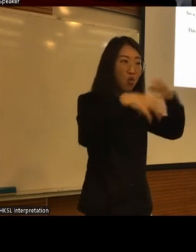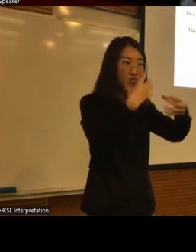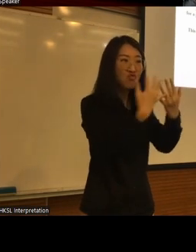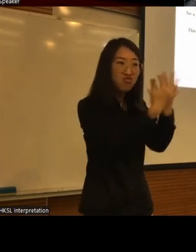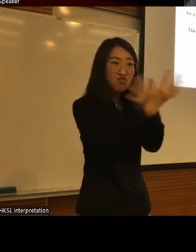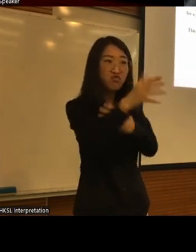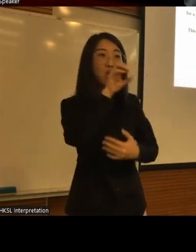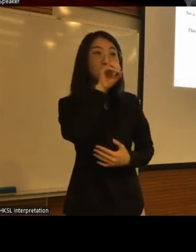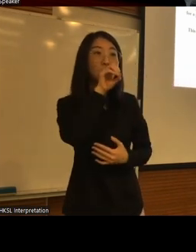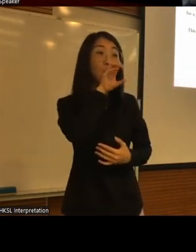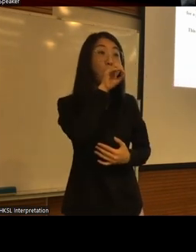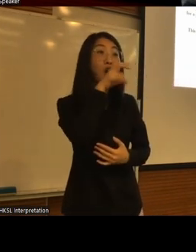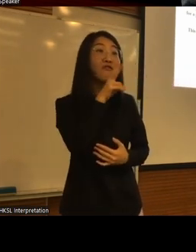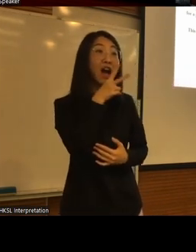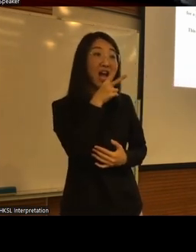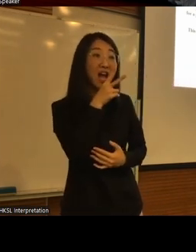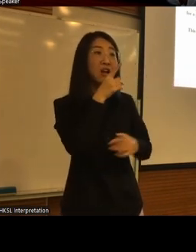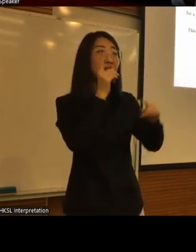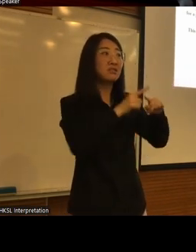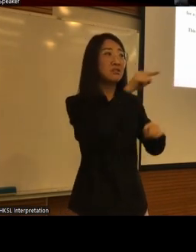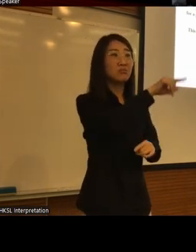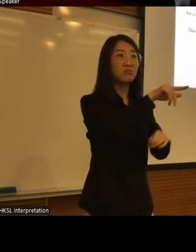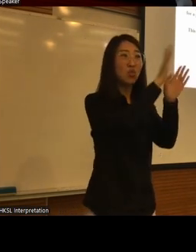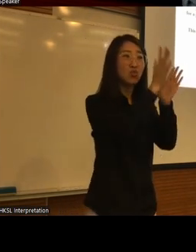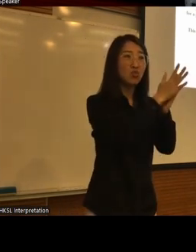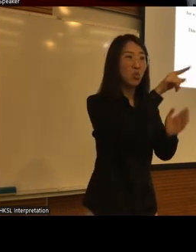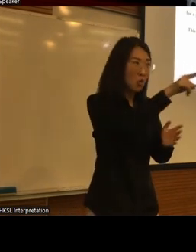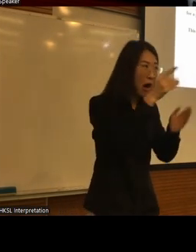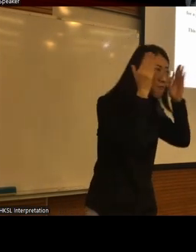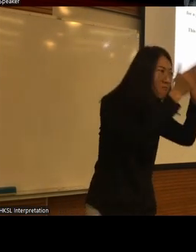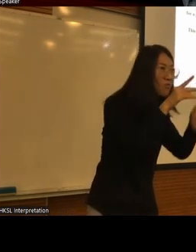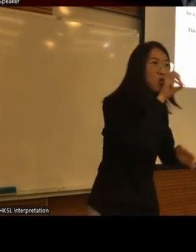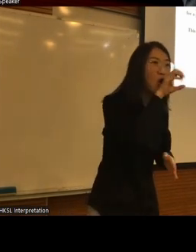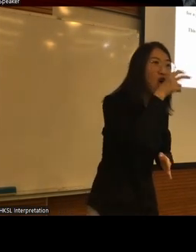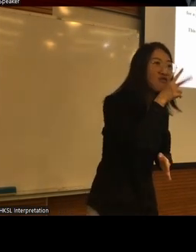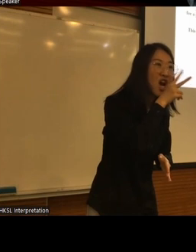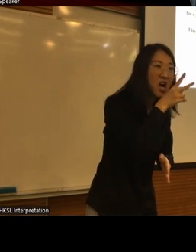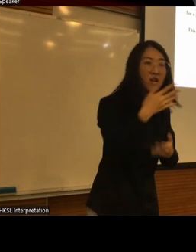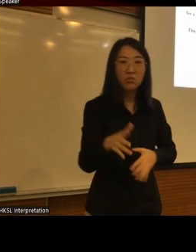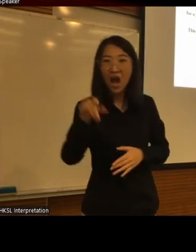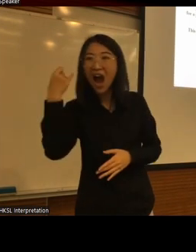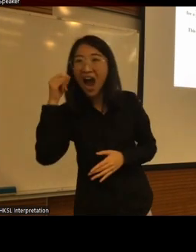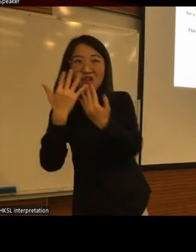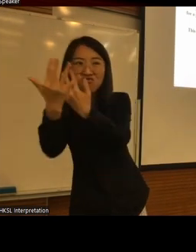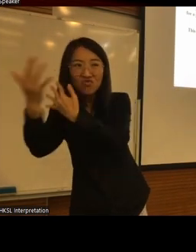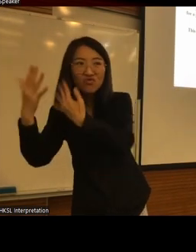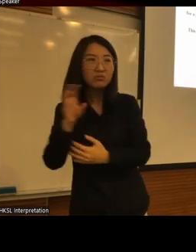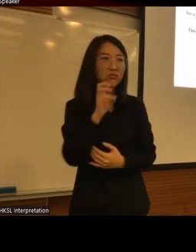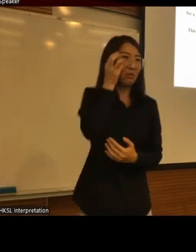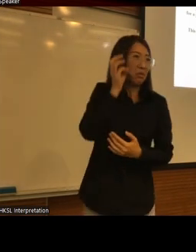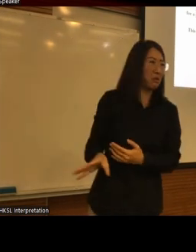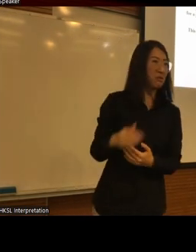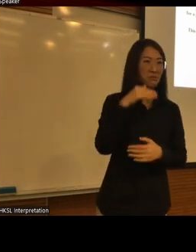for hearing people do not care about the one or two deaf people who are in the audience very much and do not make